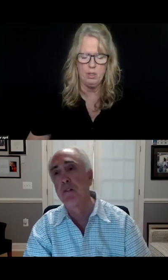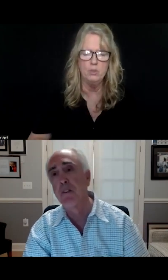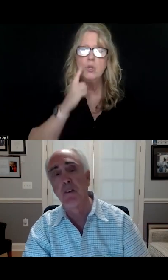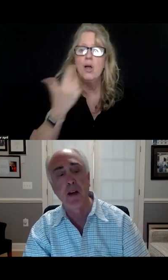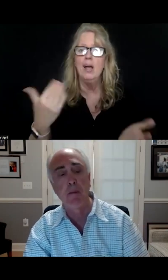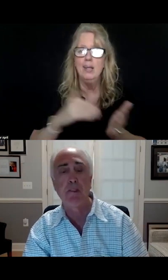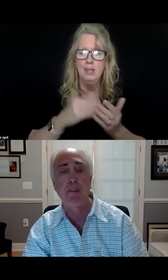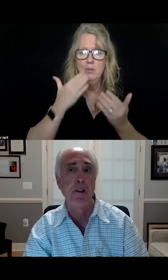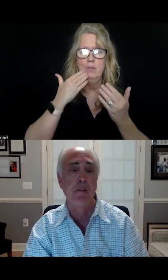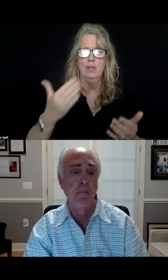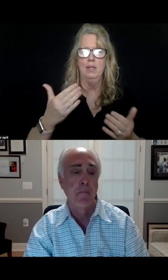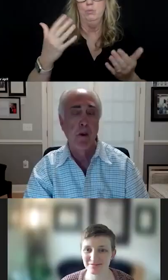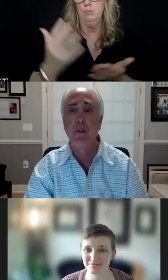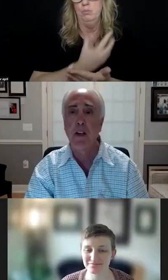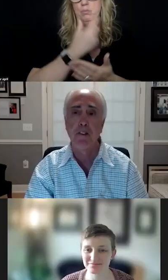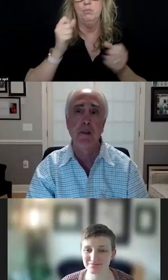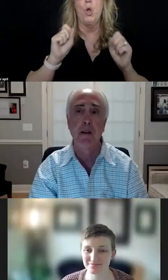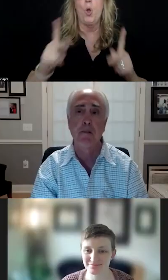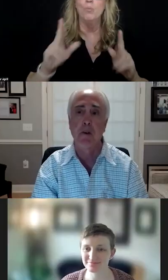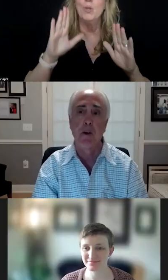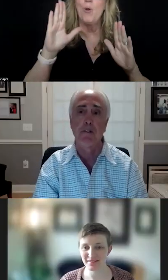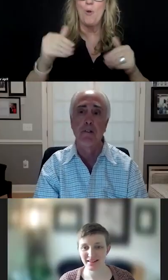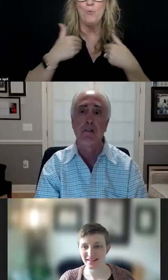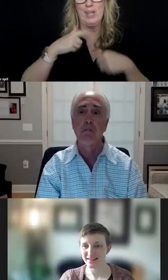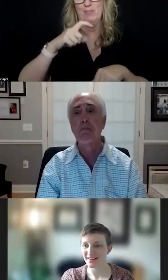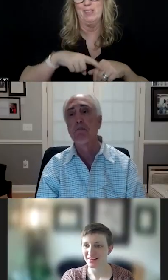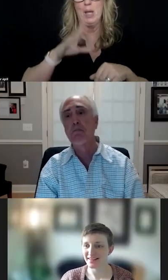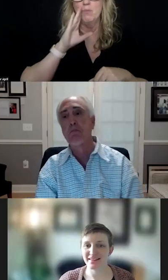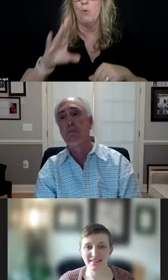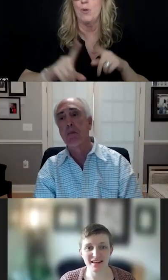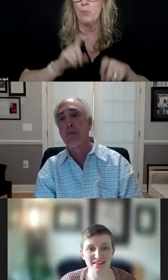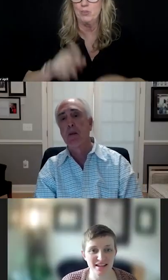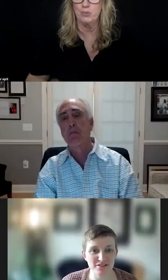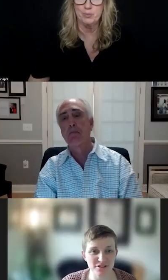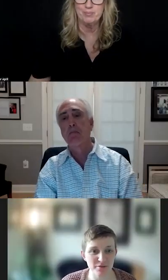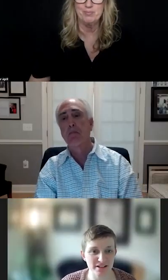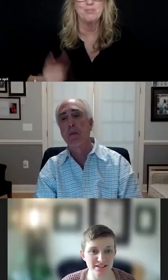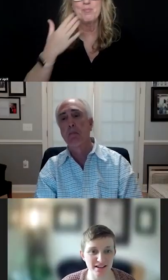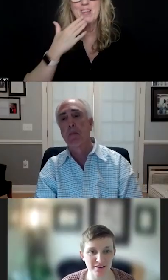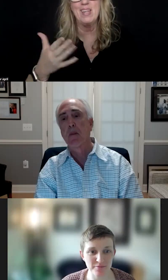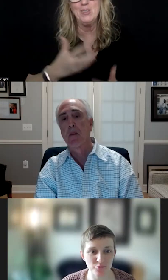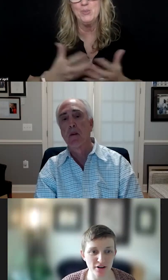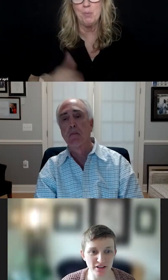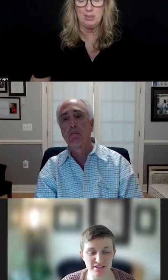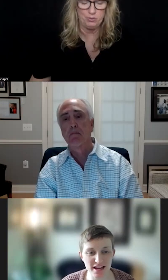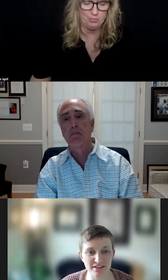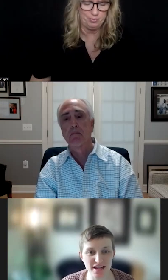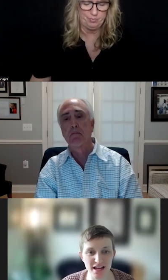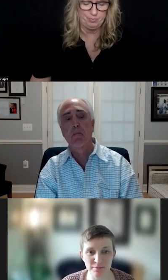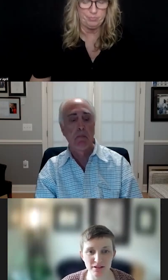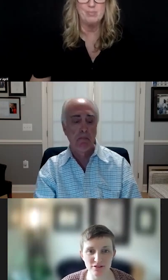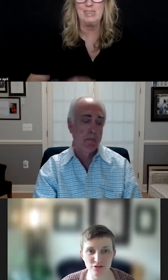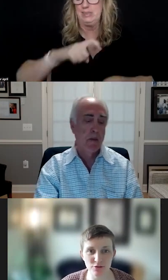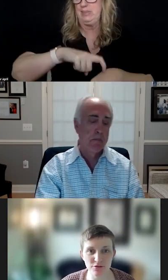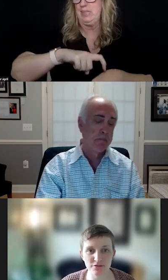you for this opportunity, and hopefully we've got some time for questions. Thank you so much. We are a little tight on